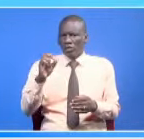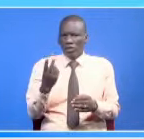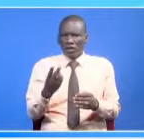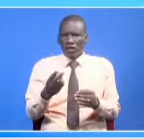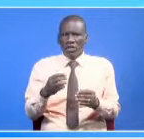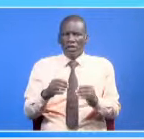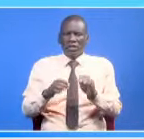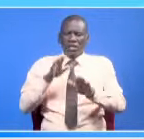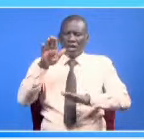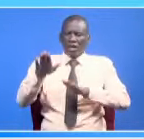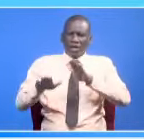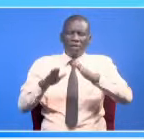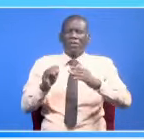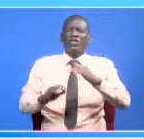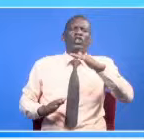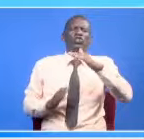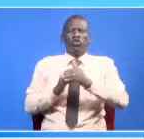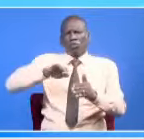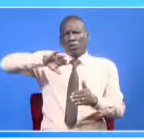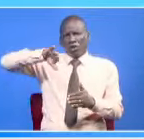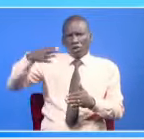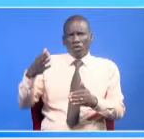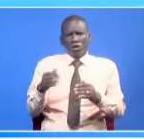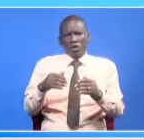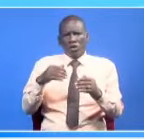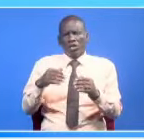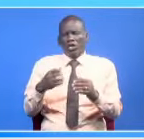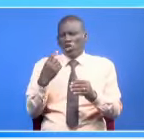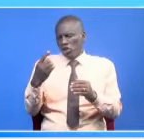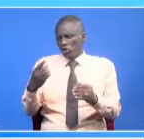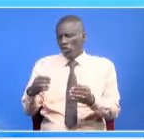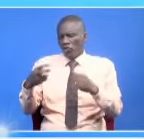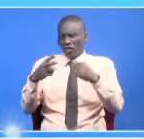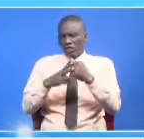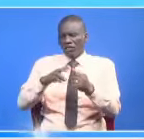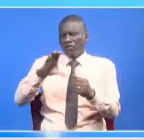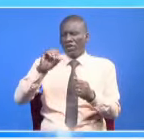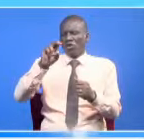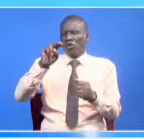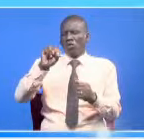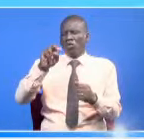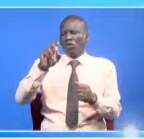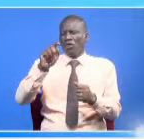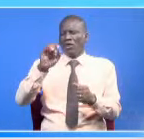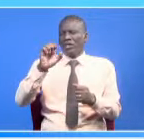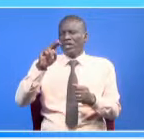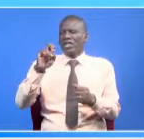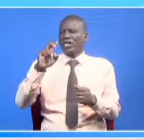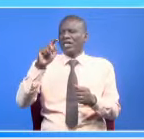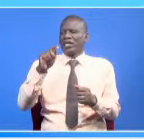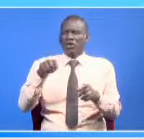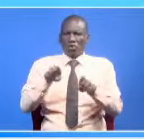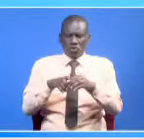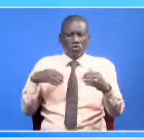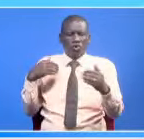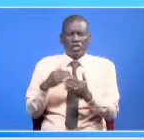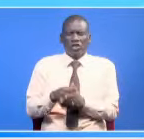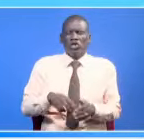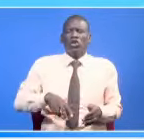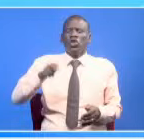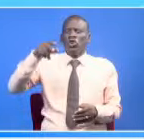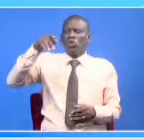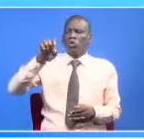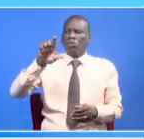summiting the highest mountain in each of the 7 continents and also reaching the North Pole and South Pole. This was revealed by